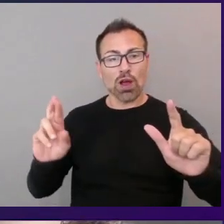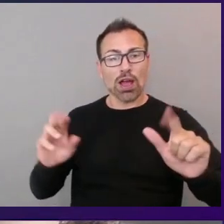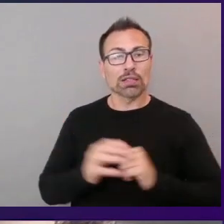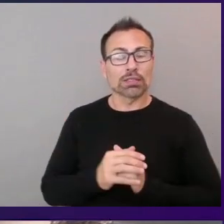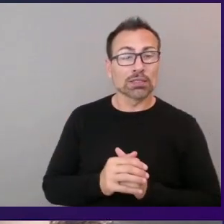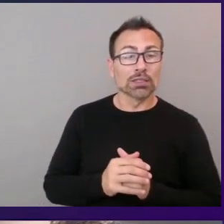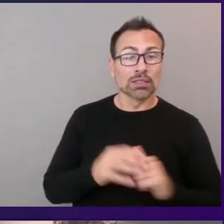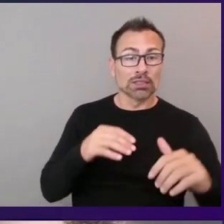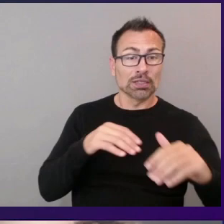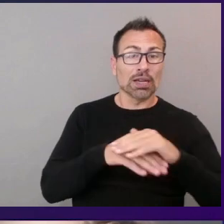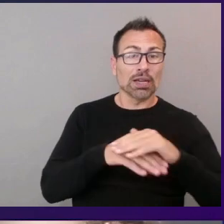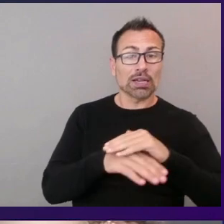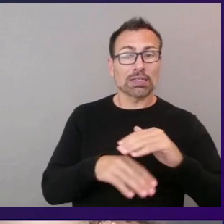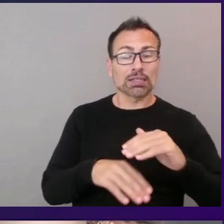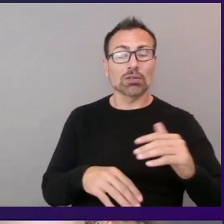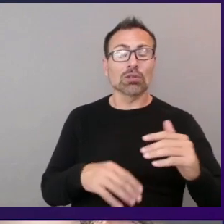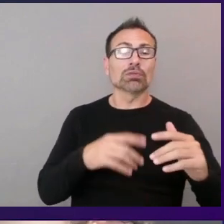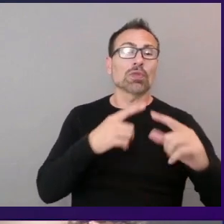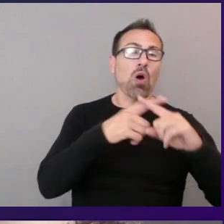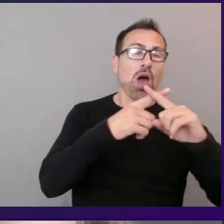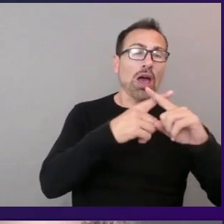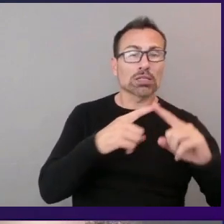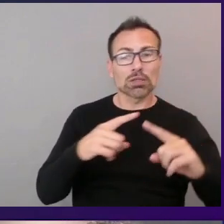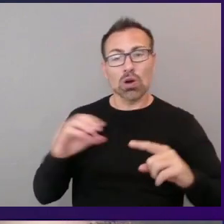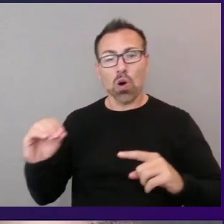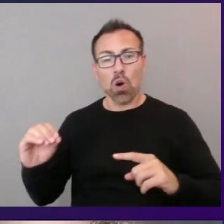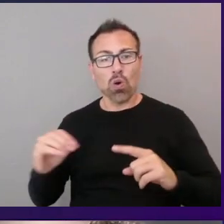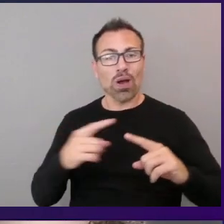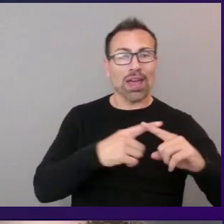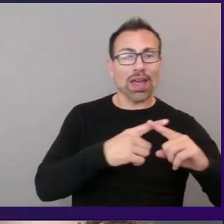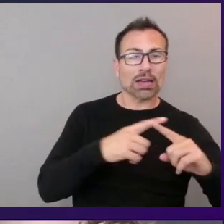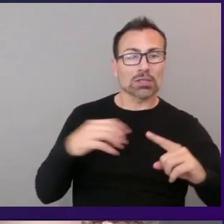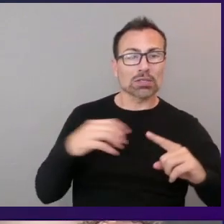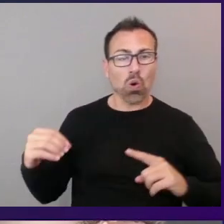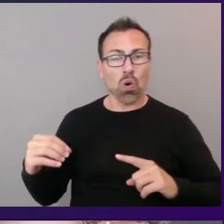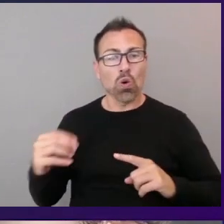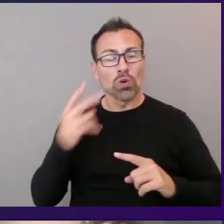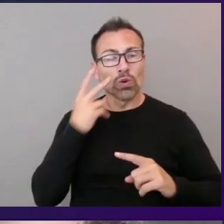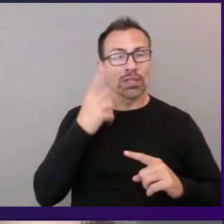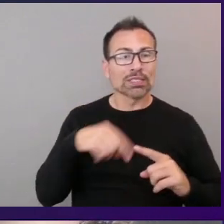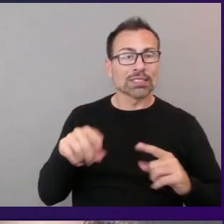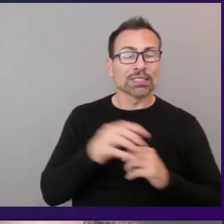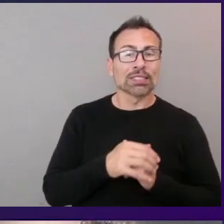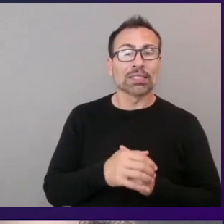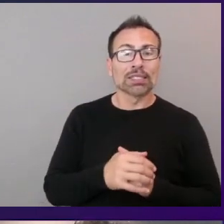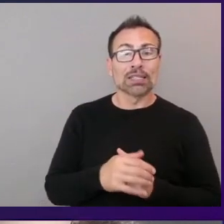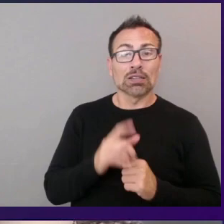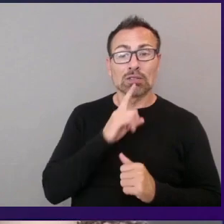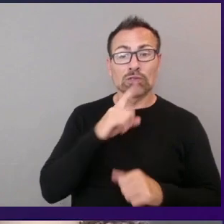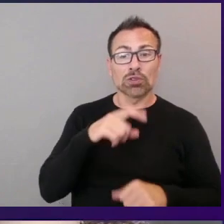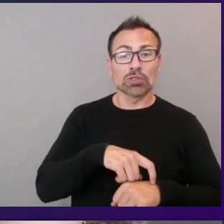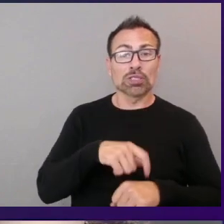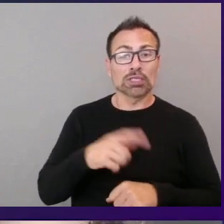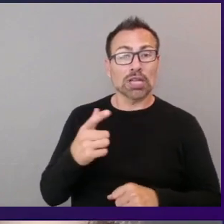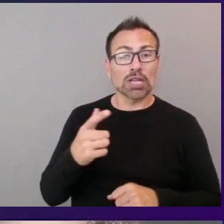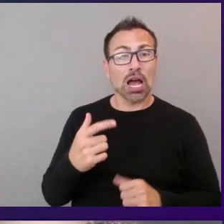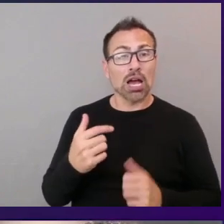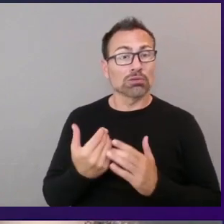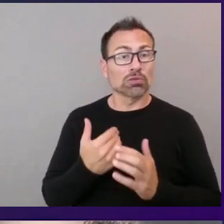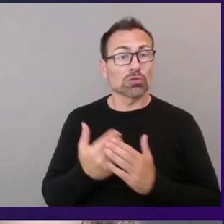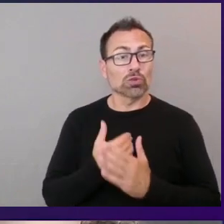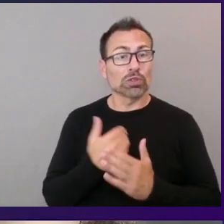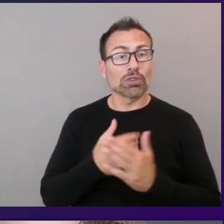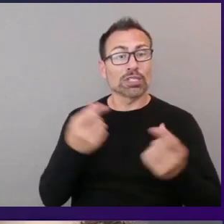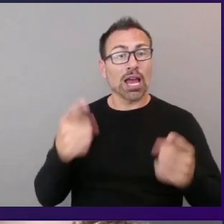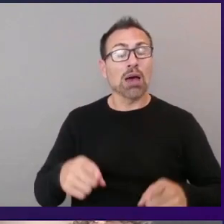Axis, O's, axis, O's. This real-time UI refresh is basically based on data store.